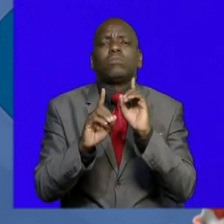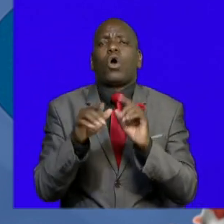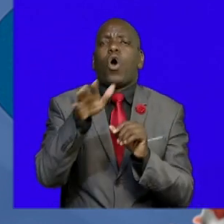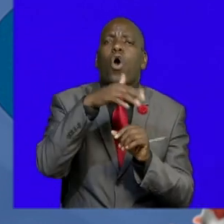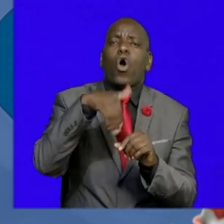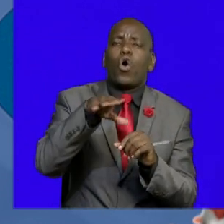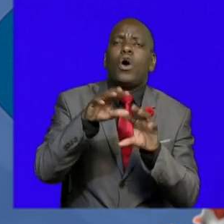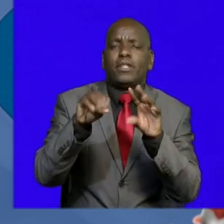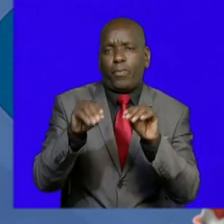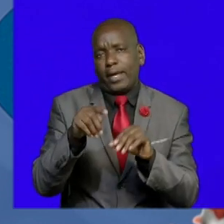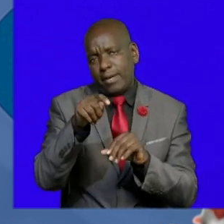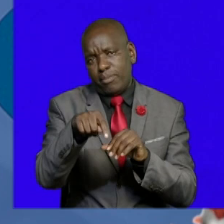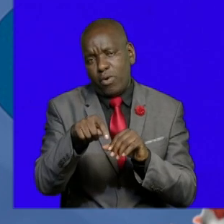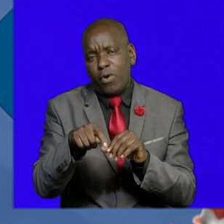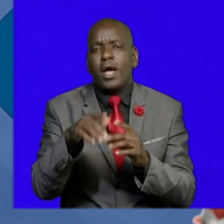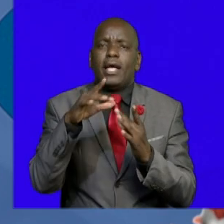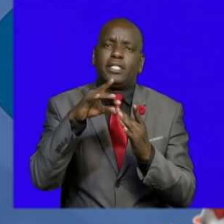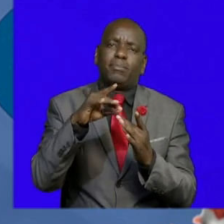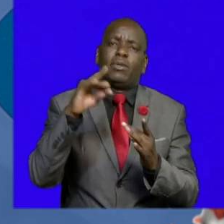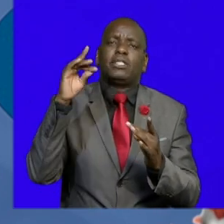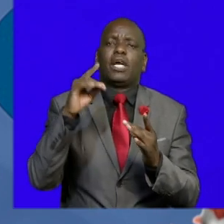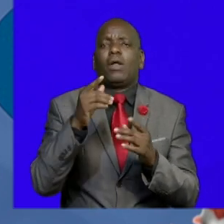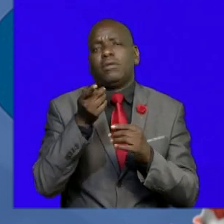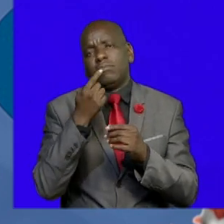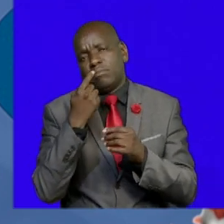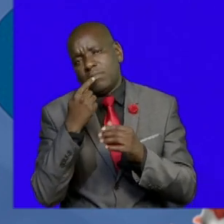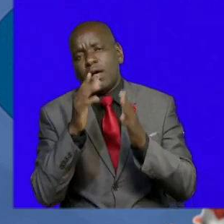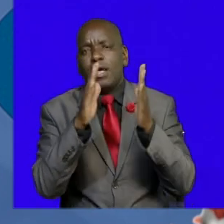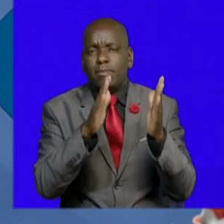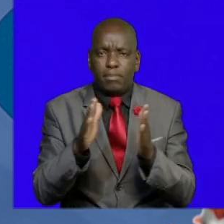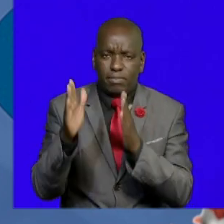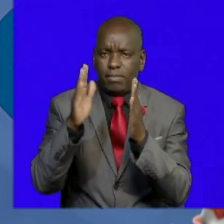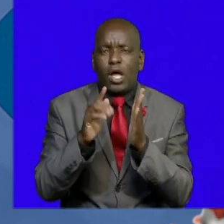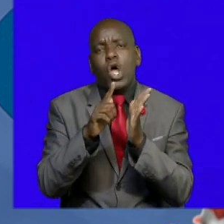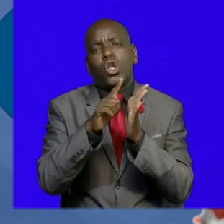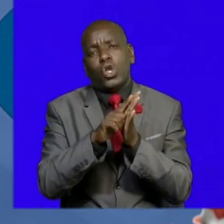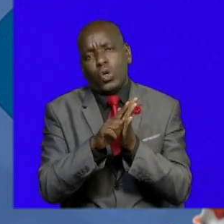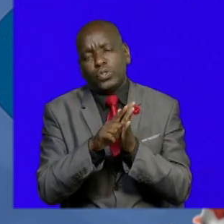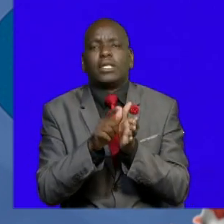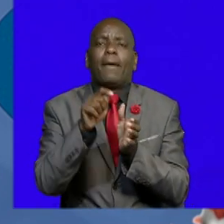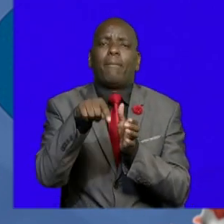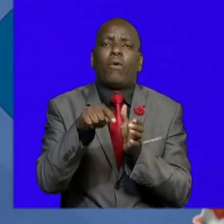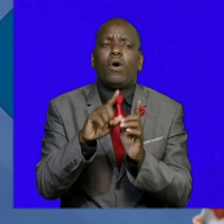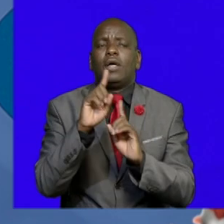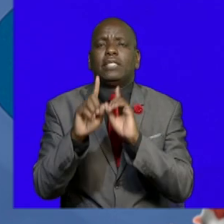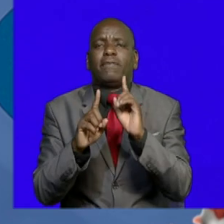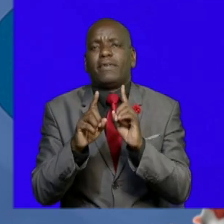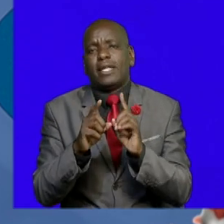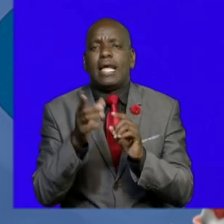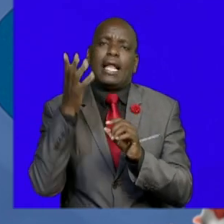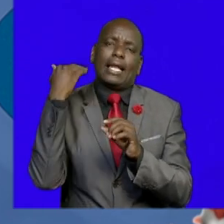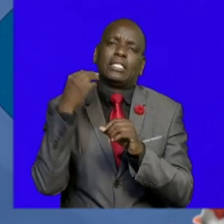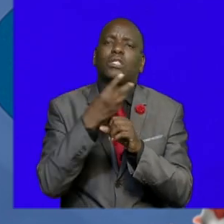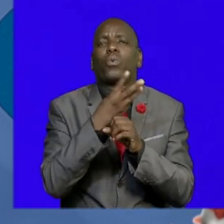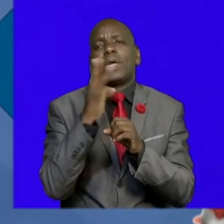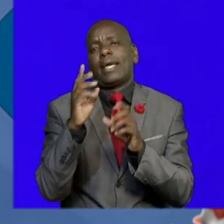do, in all our work, especially on treatment guidelines and protocols. This is an area I covered in detail last